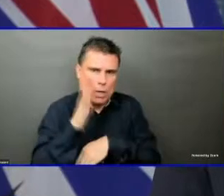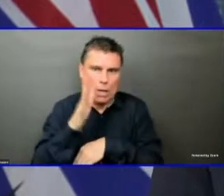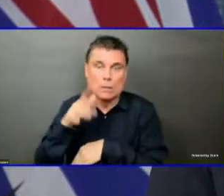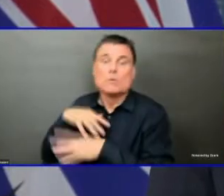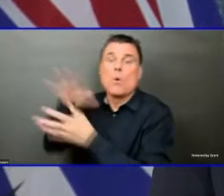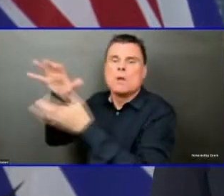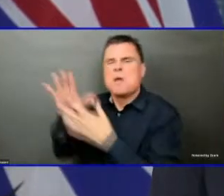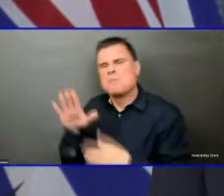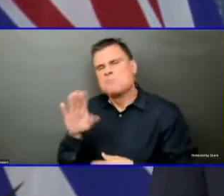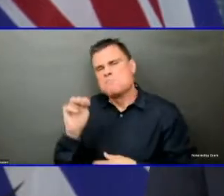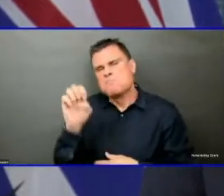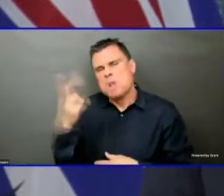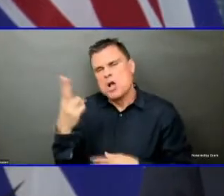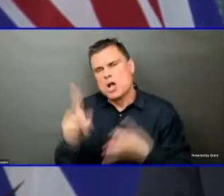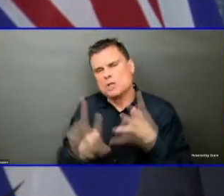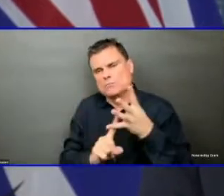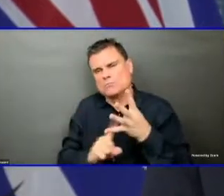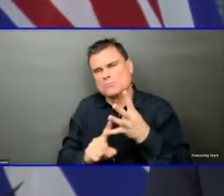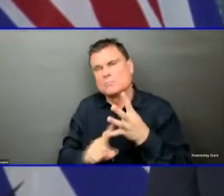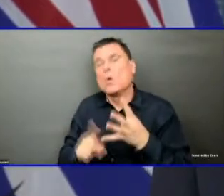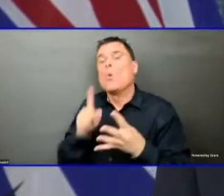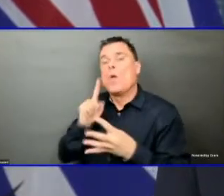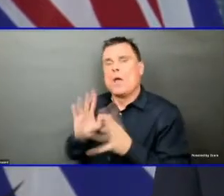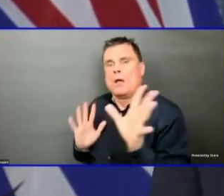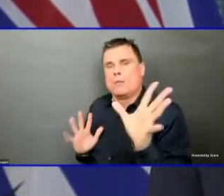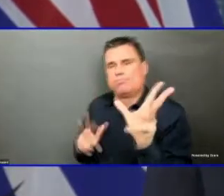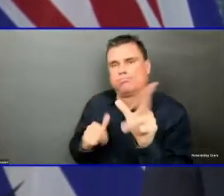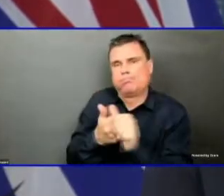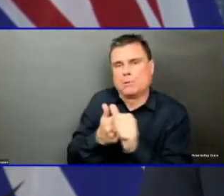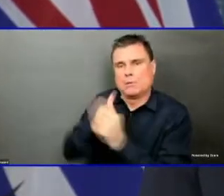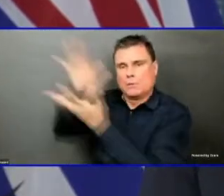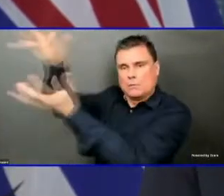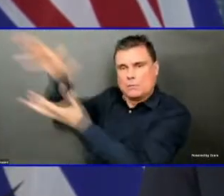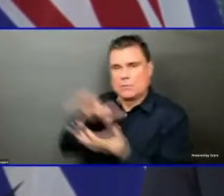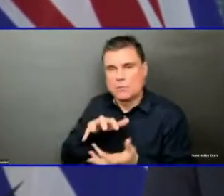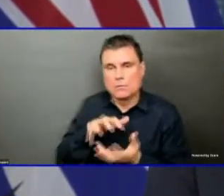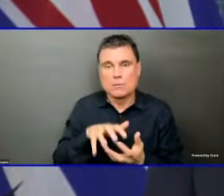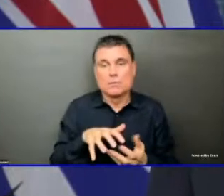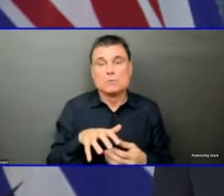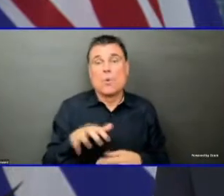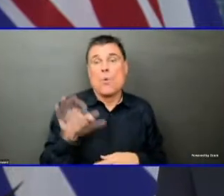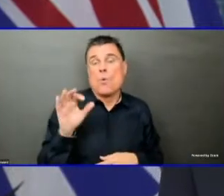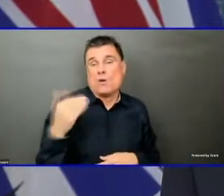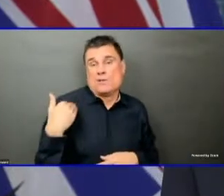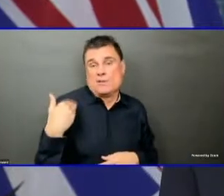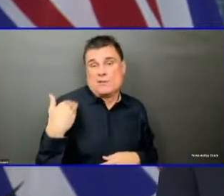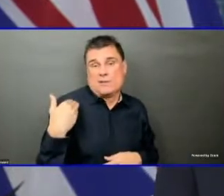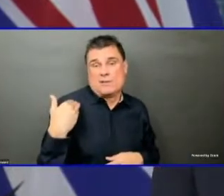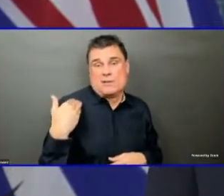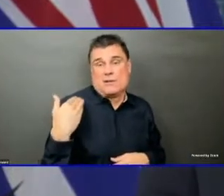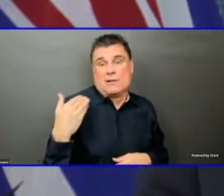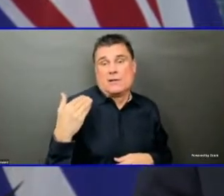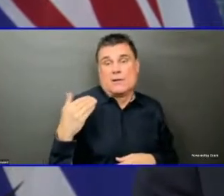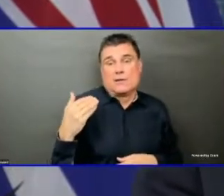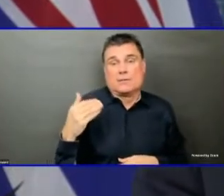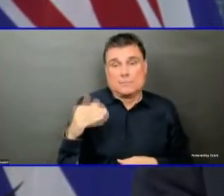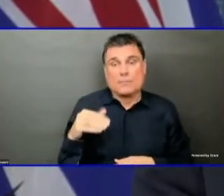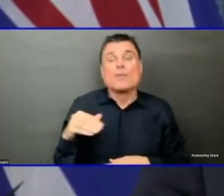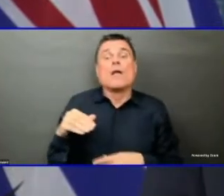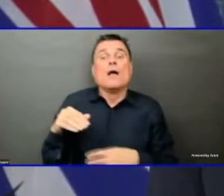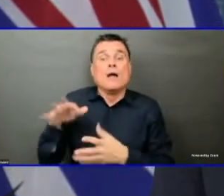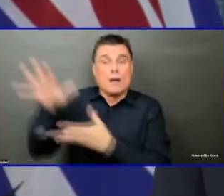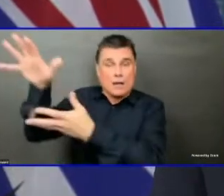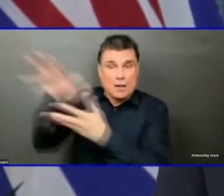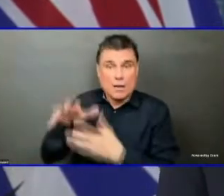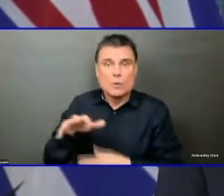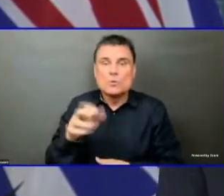is Wednesday, within that category of remote and isolated Indigenous communities, we've administered 12,800 first doses and 247